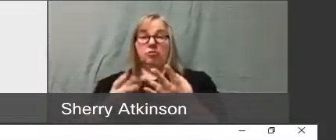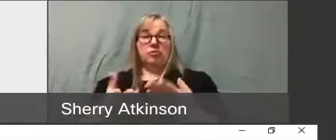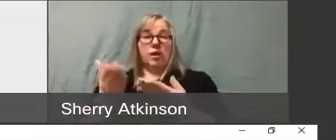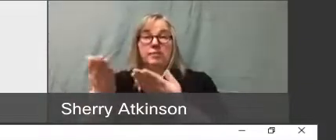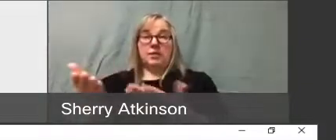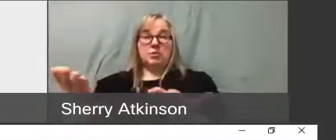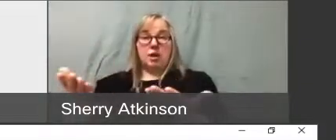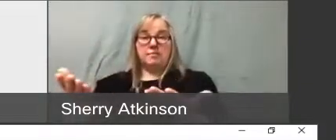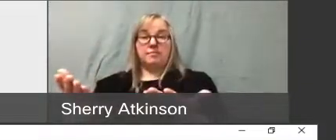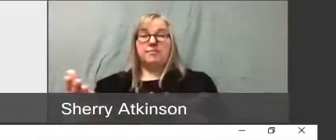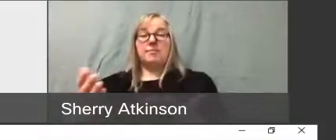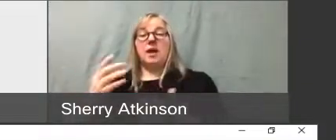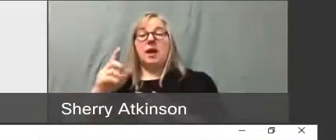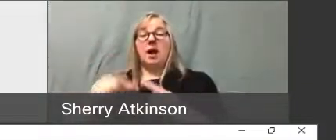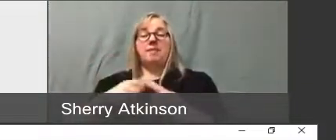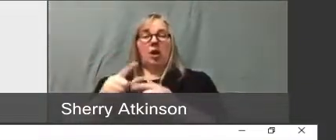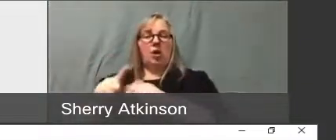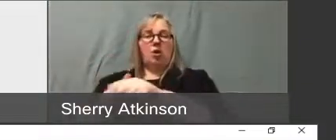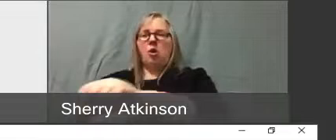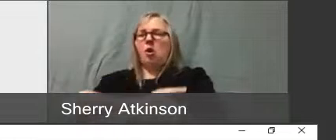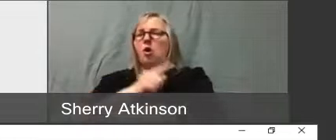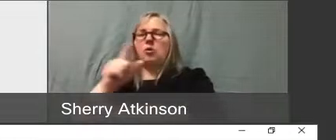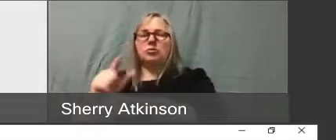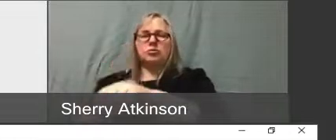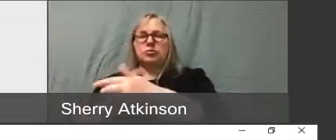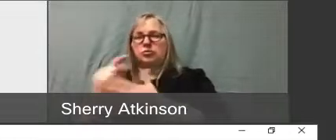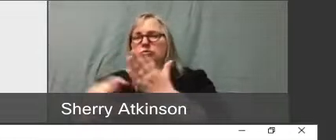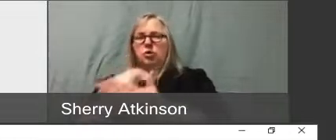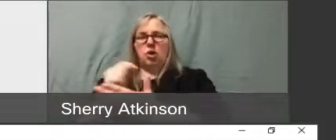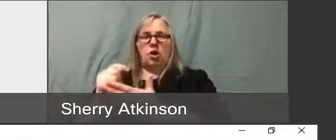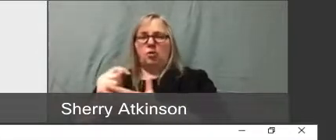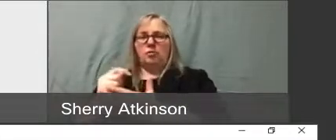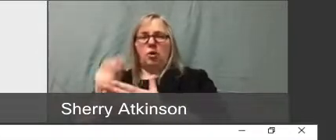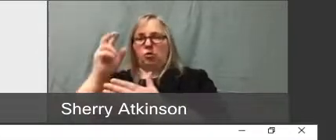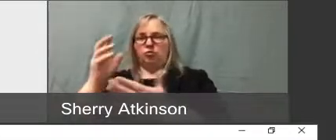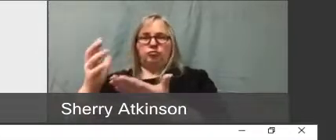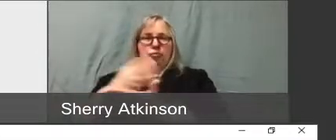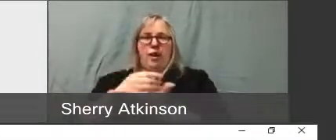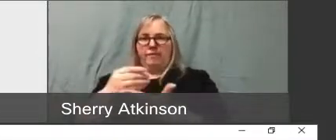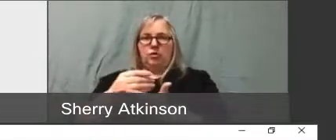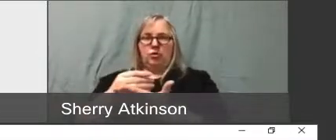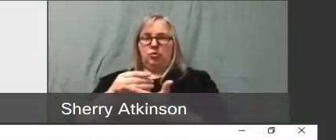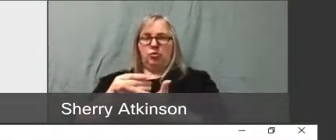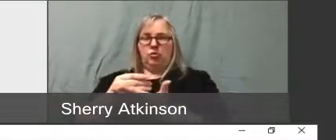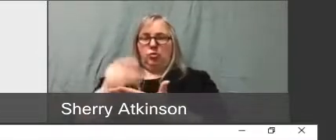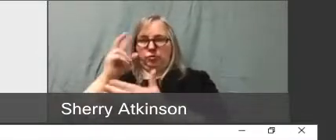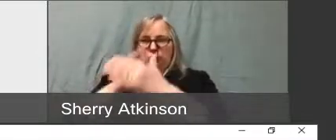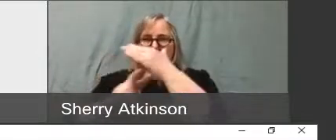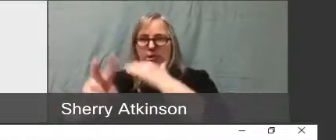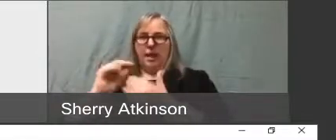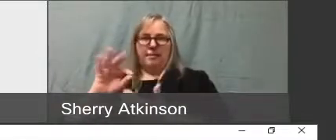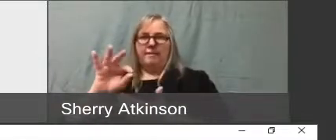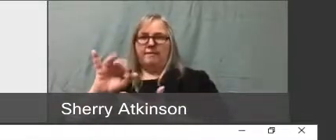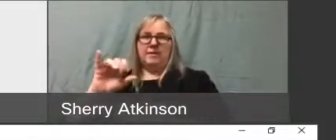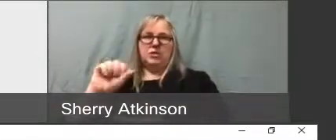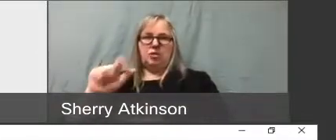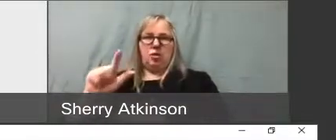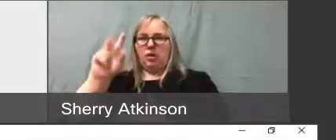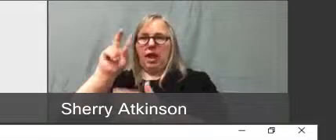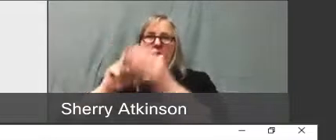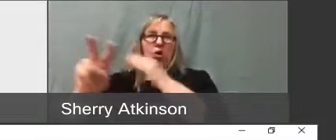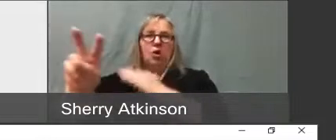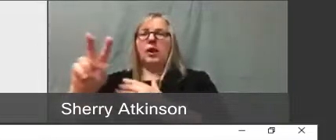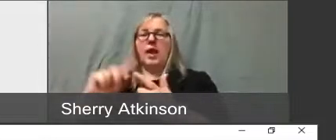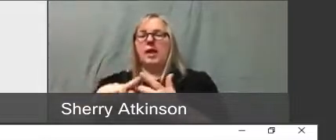recommendation is about the long-term revenue projections or the fiscal outlook. Then the 4th category is a little bit more open-ended.